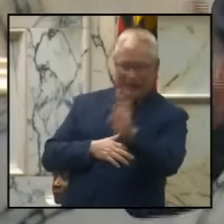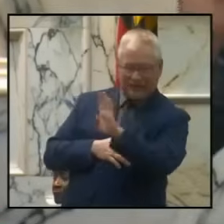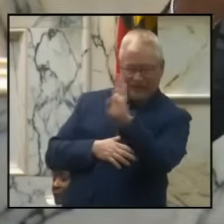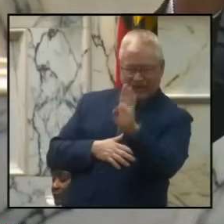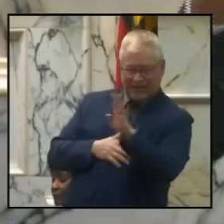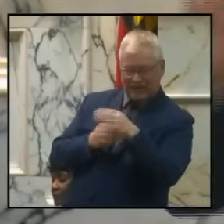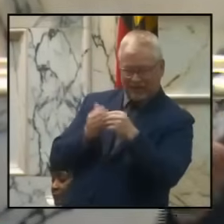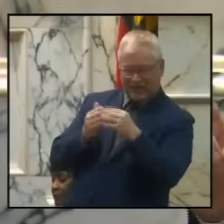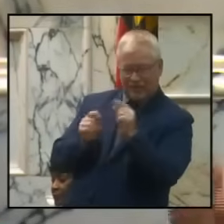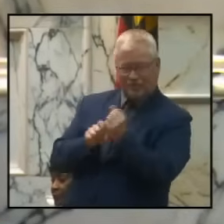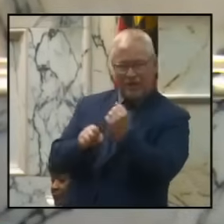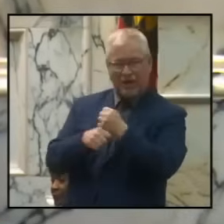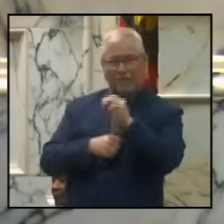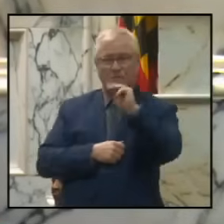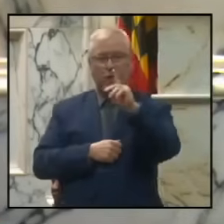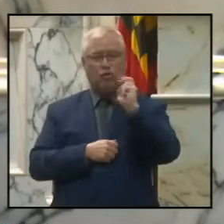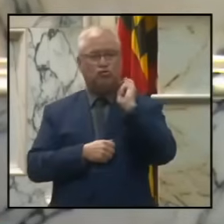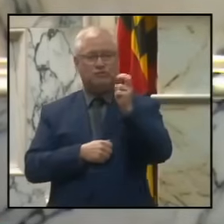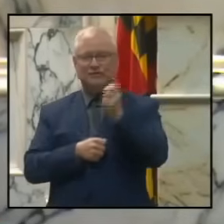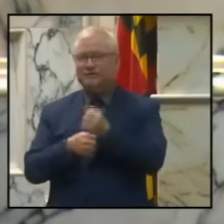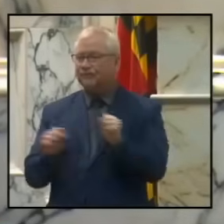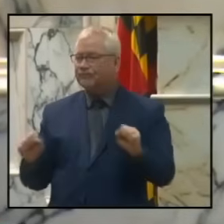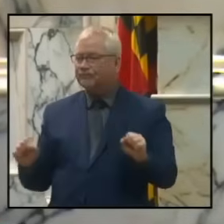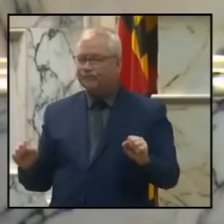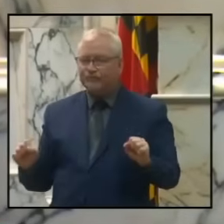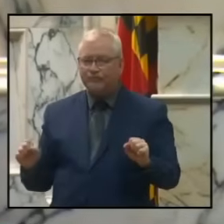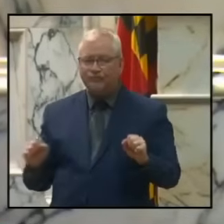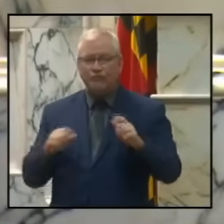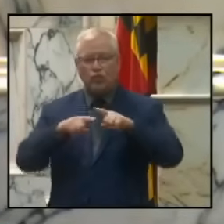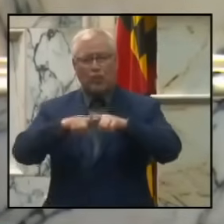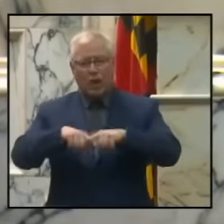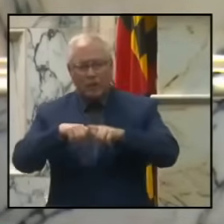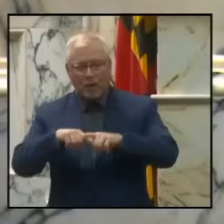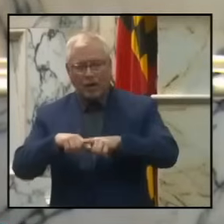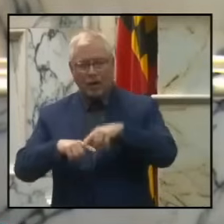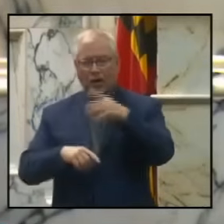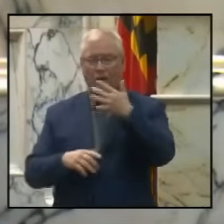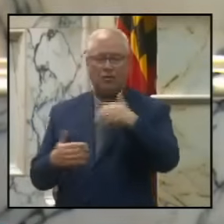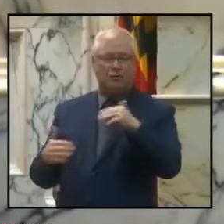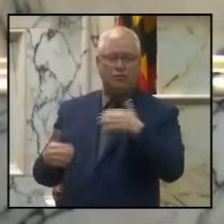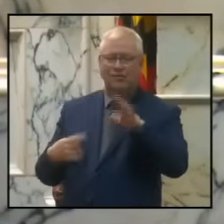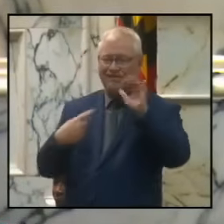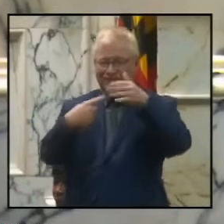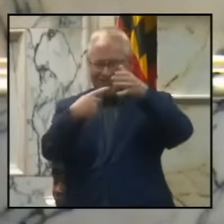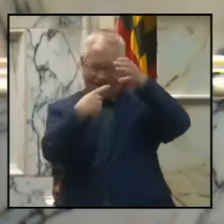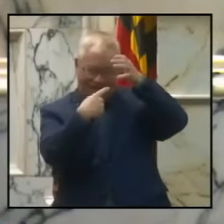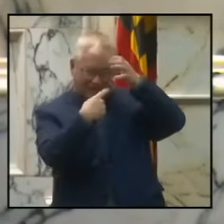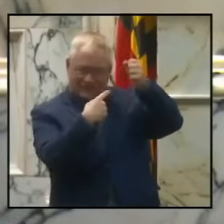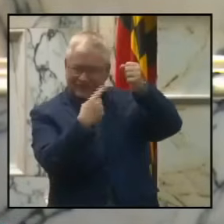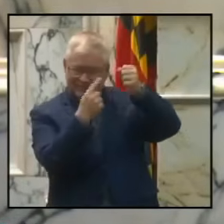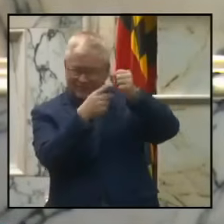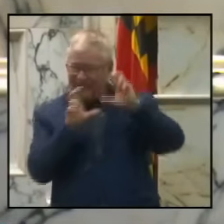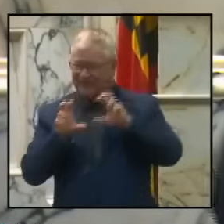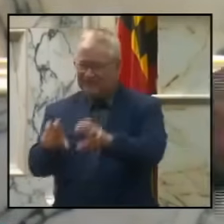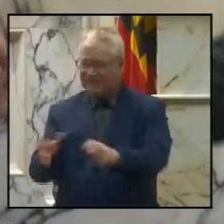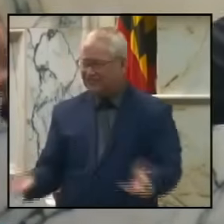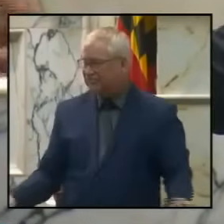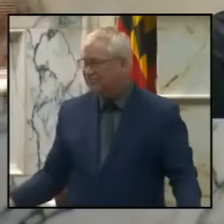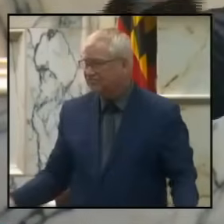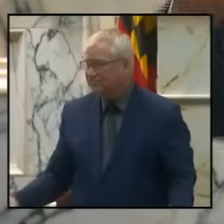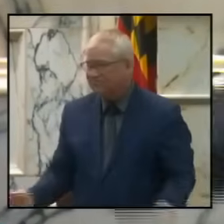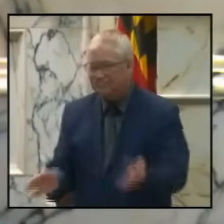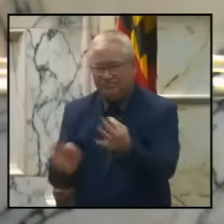Maryland transportation safer and more reliable through common sense investments. We're replacing aging light